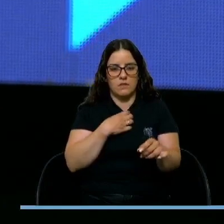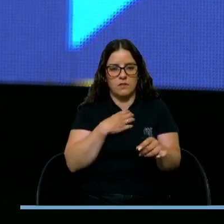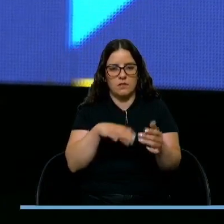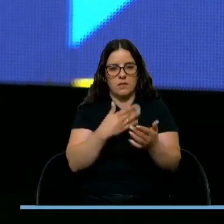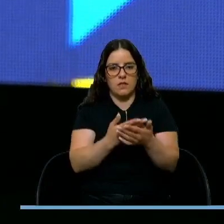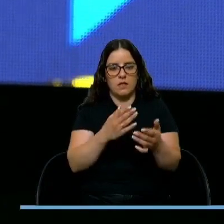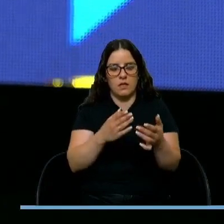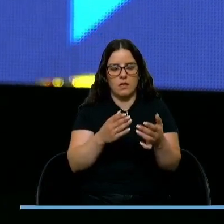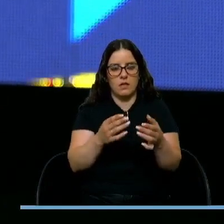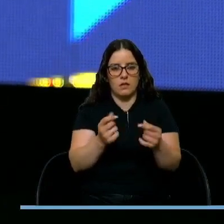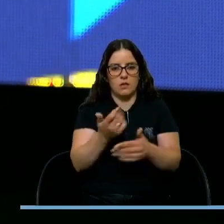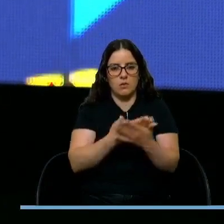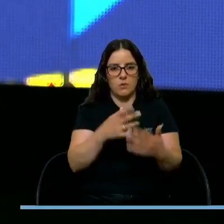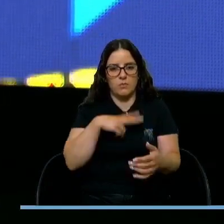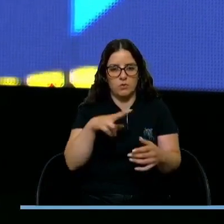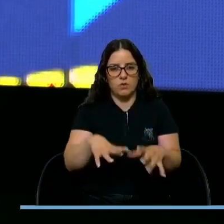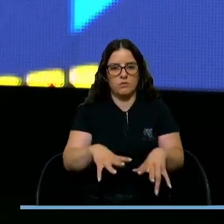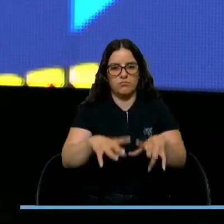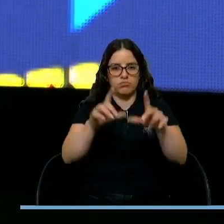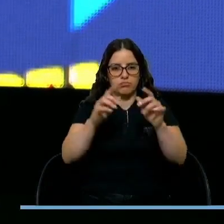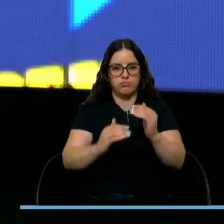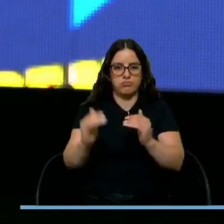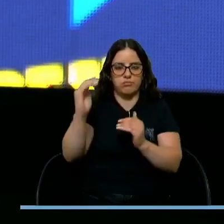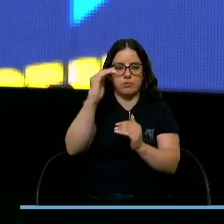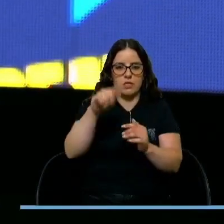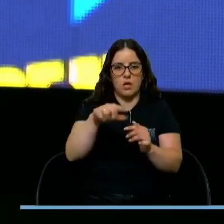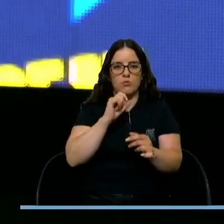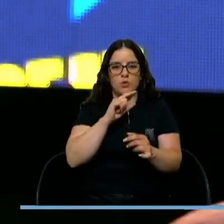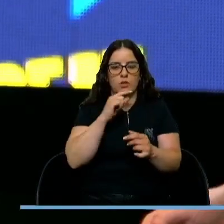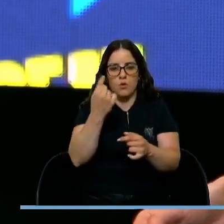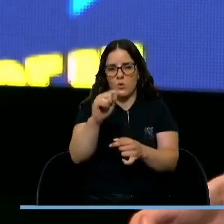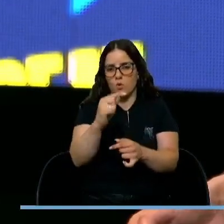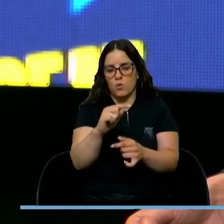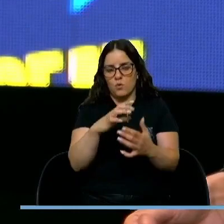might mean for the Portuguese economy.